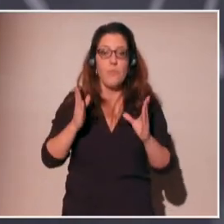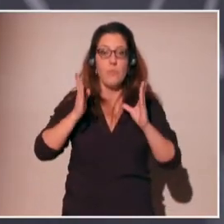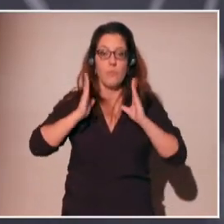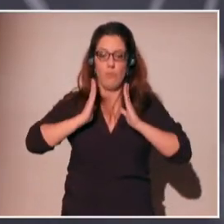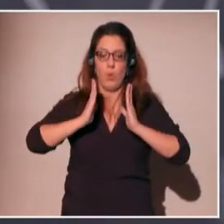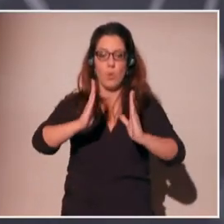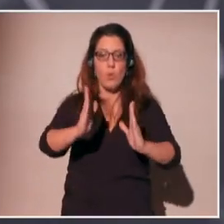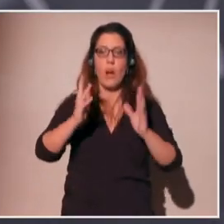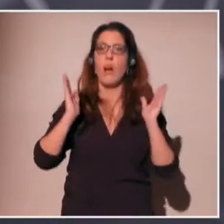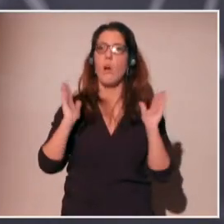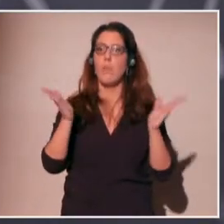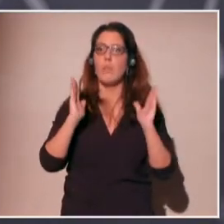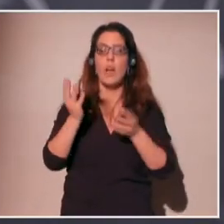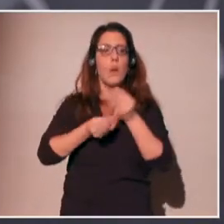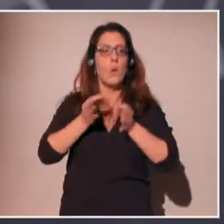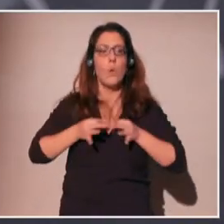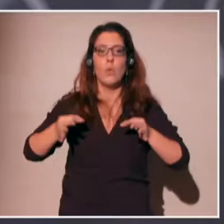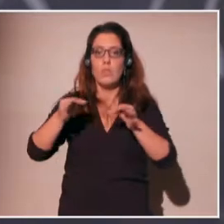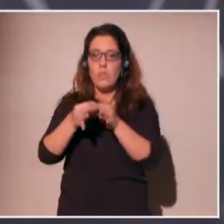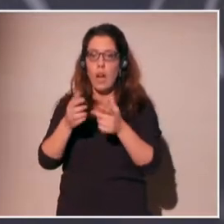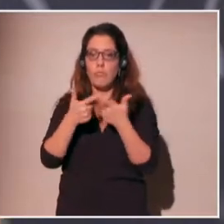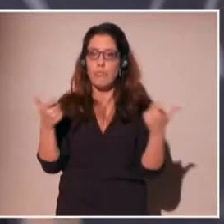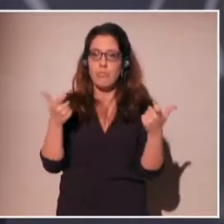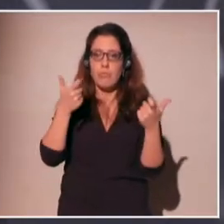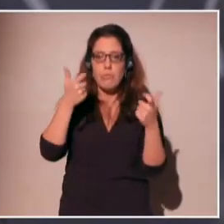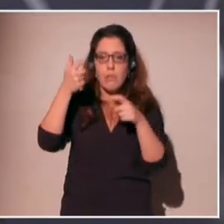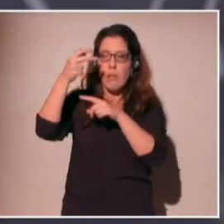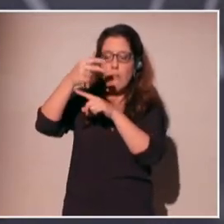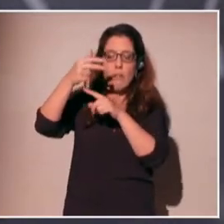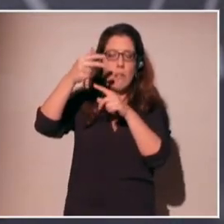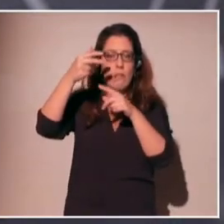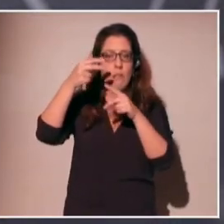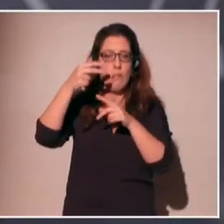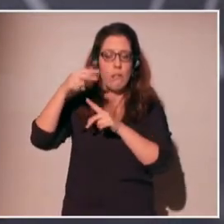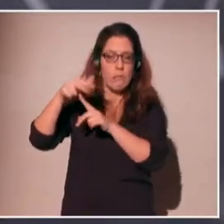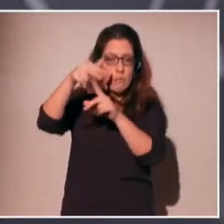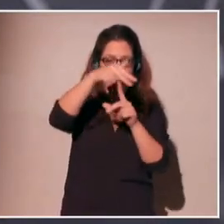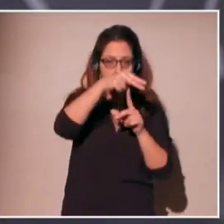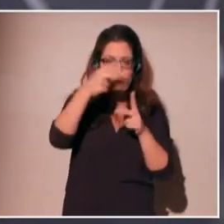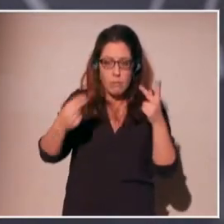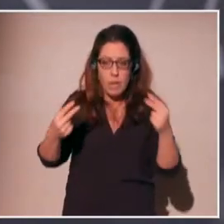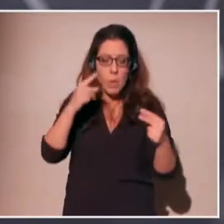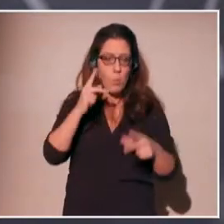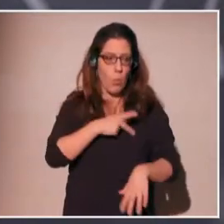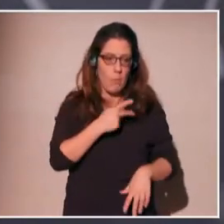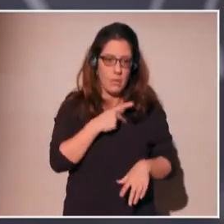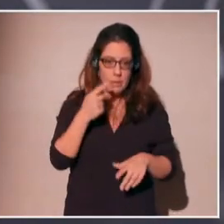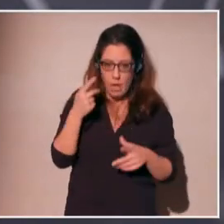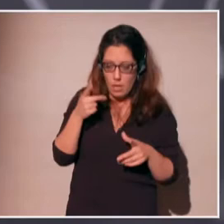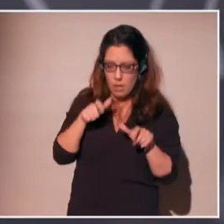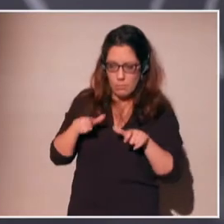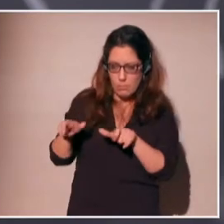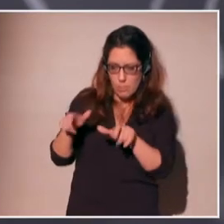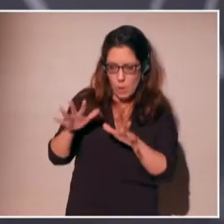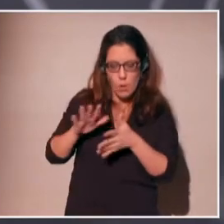hygiene practice. I won't get into the technical details. Of course, there's deep learning algorithms involved, there's smart sensor involved. But